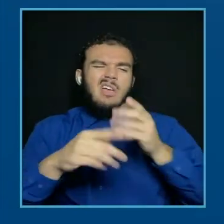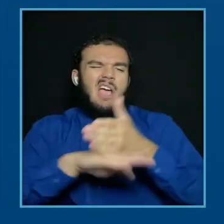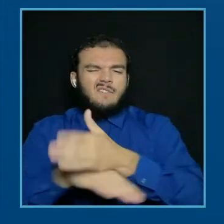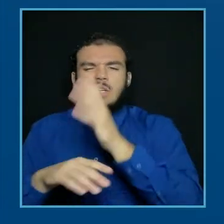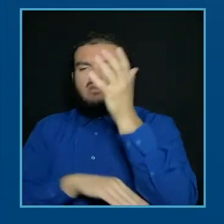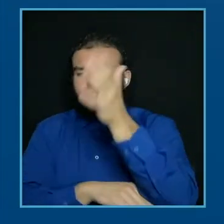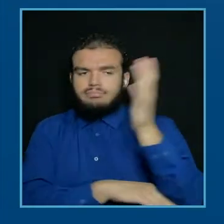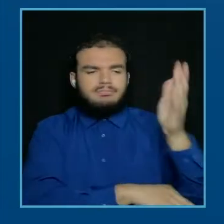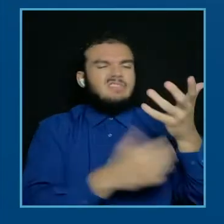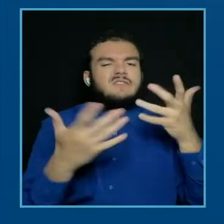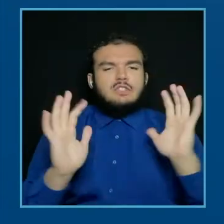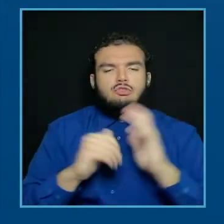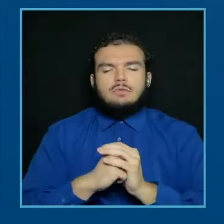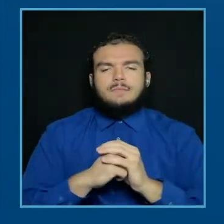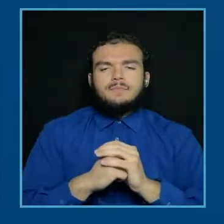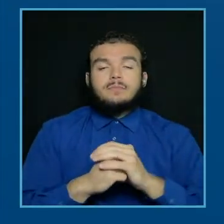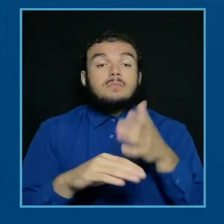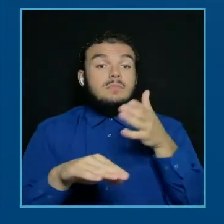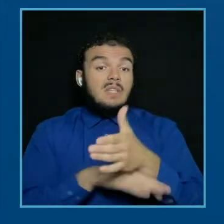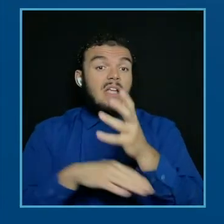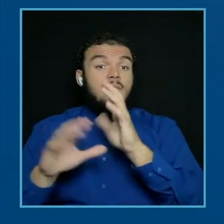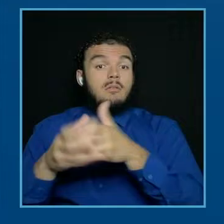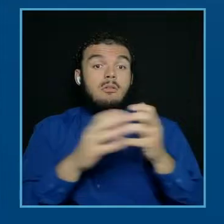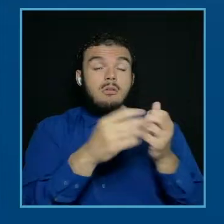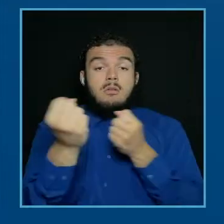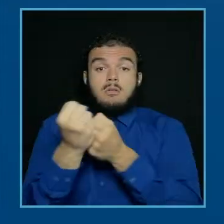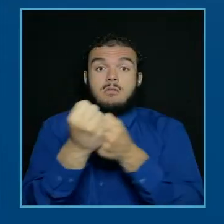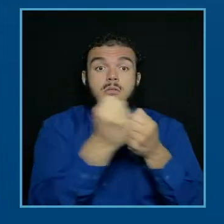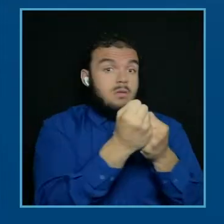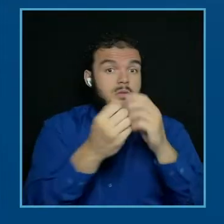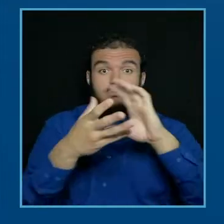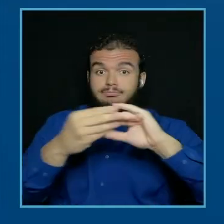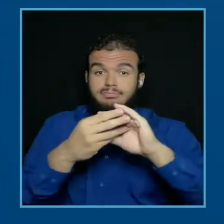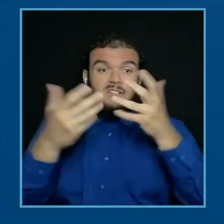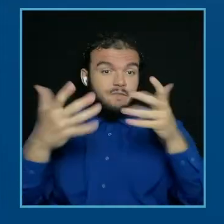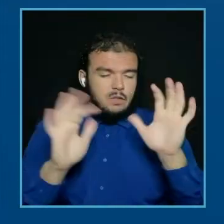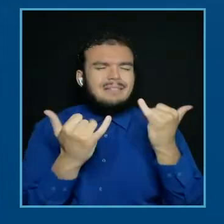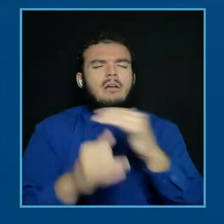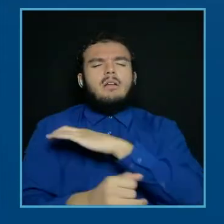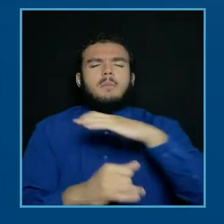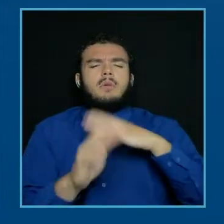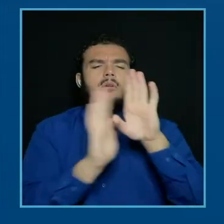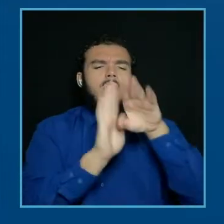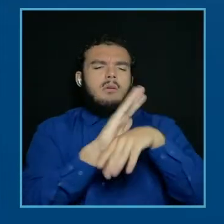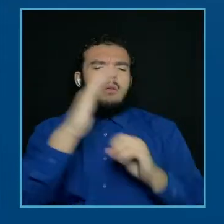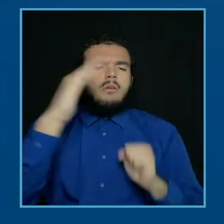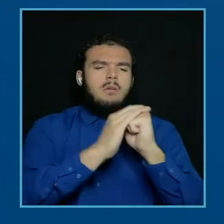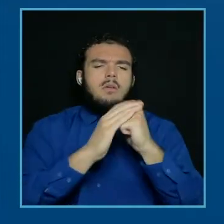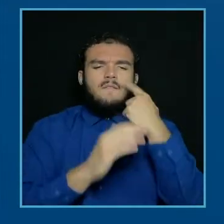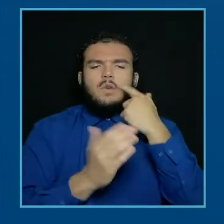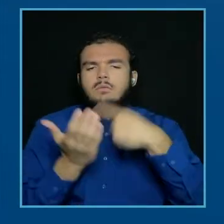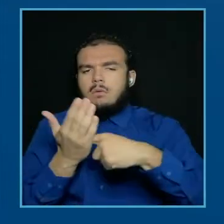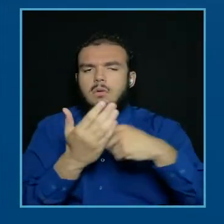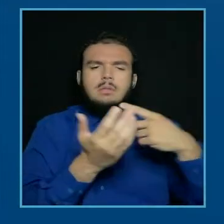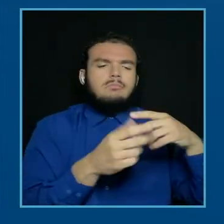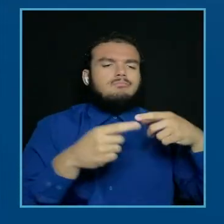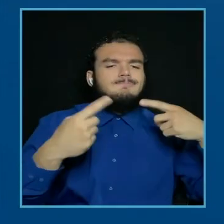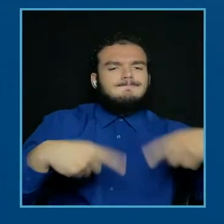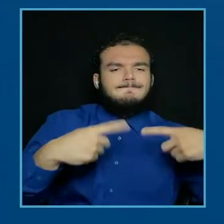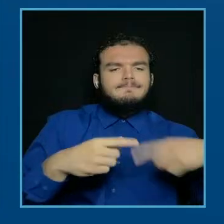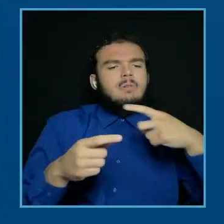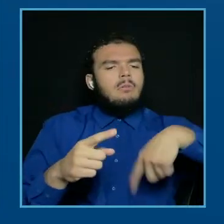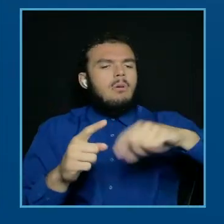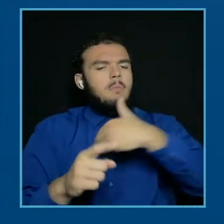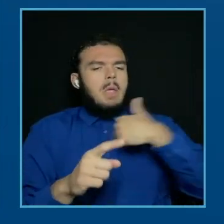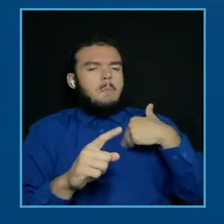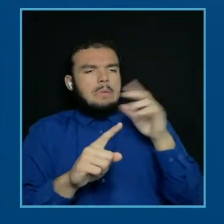been completed. After the parties have made their presentations, the committee may engage in up to 30 minutes of discussion and debate, during which time members may address